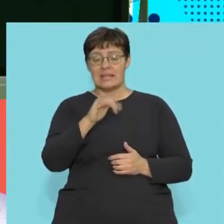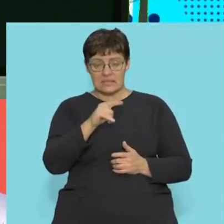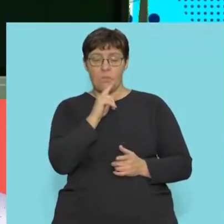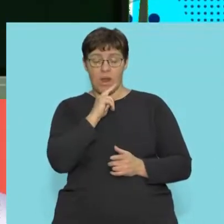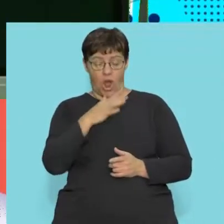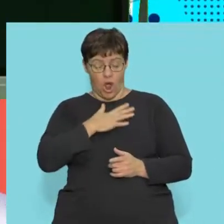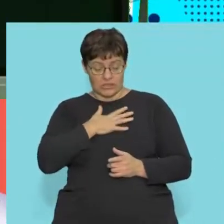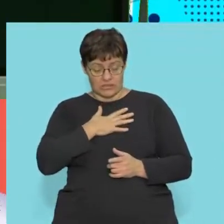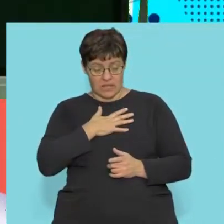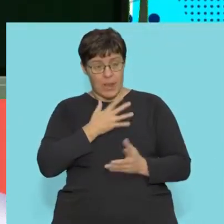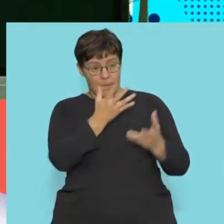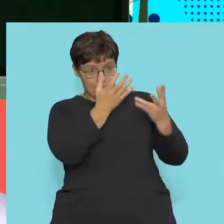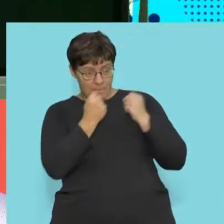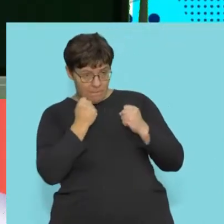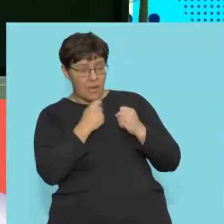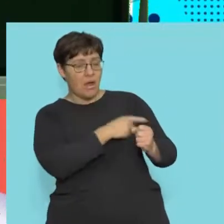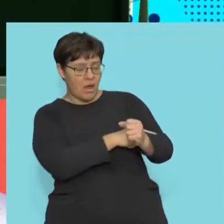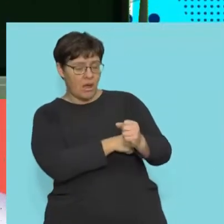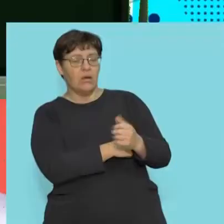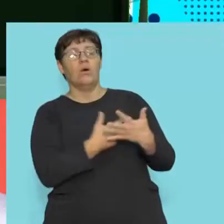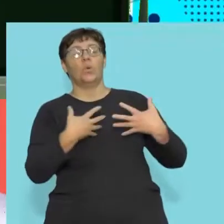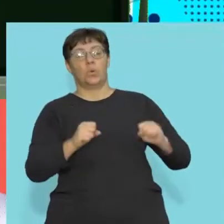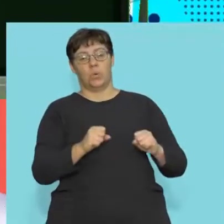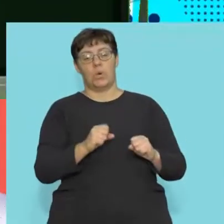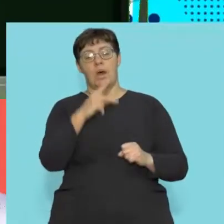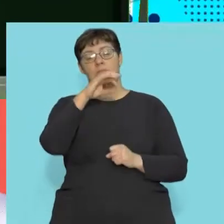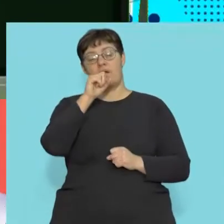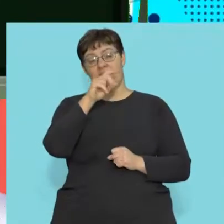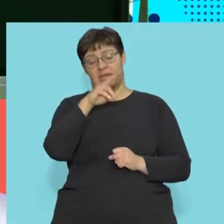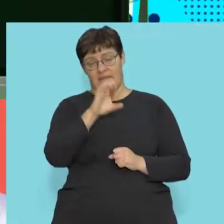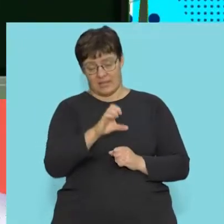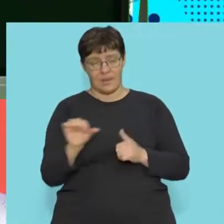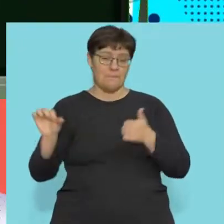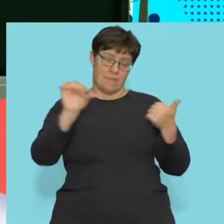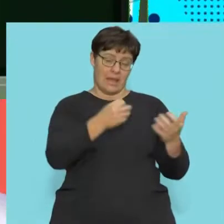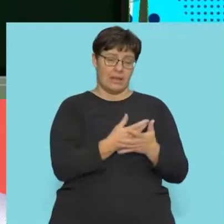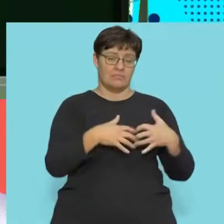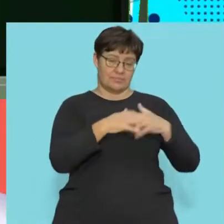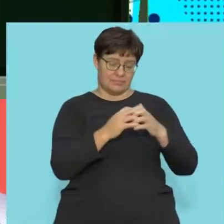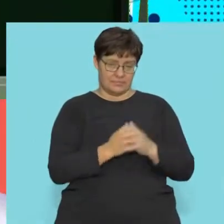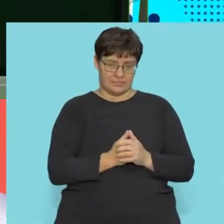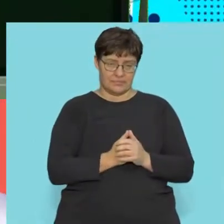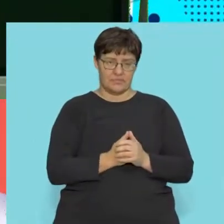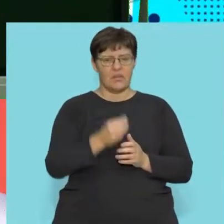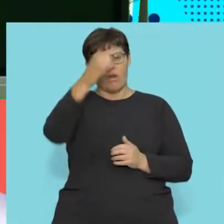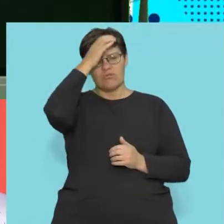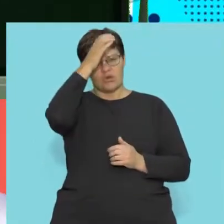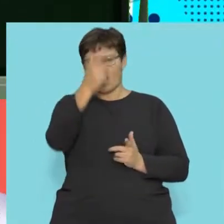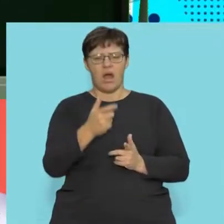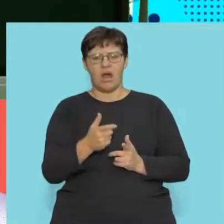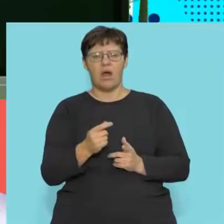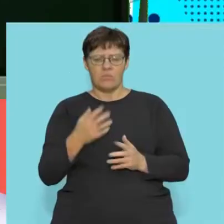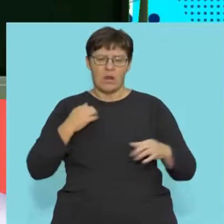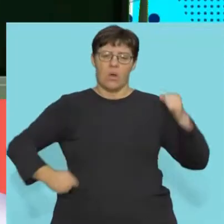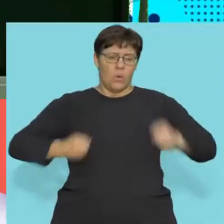receive oxygen. And so often, if you're exercising after a strenuous workout or a game, we often refer to coaches saying,